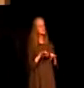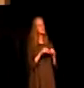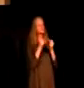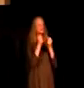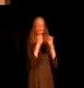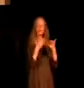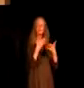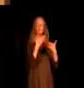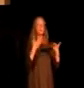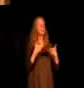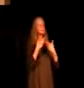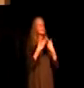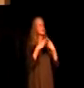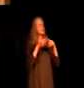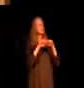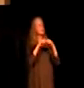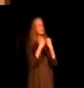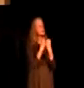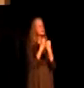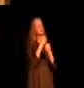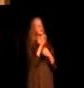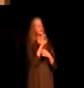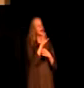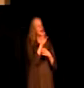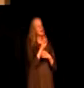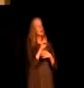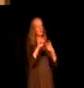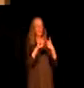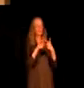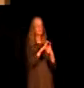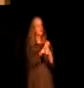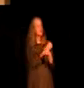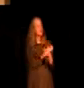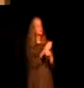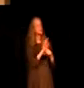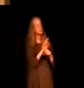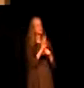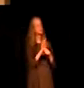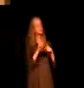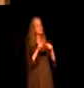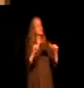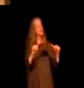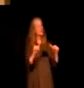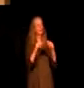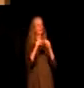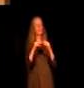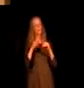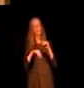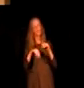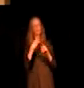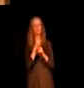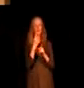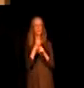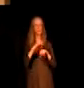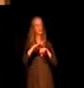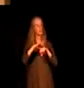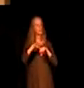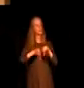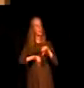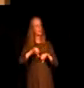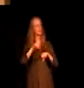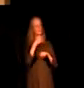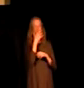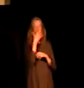about socioeconomics and energy use and stuff like that, more so than regular Earth science.